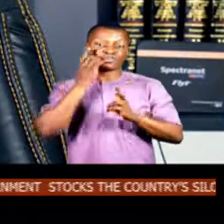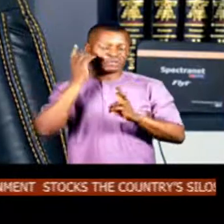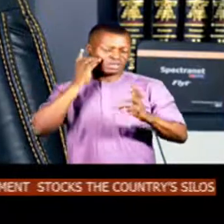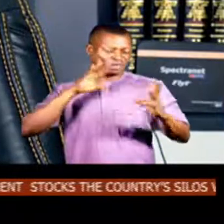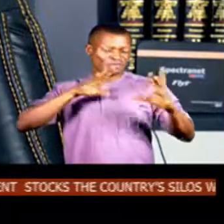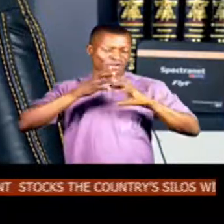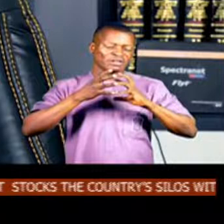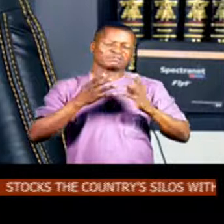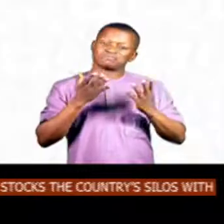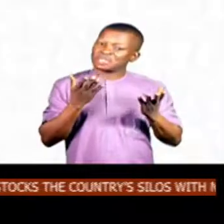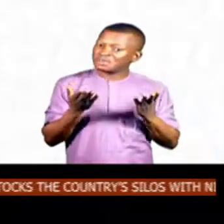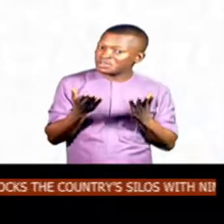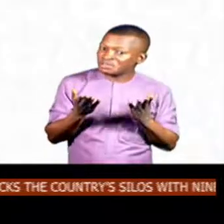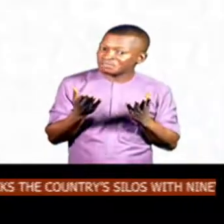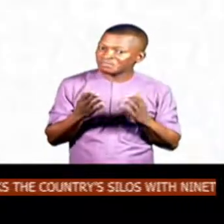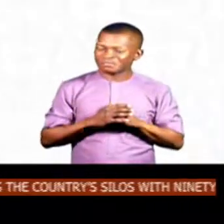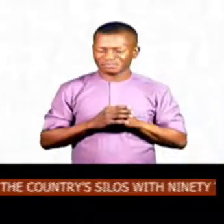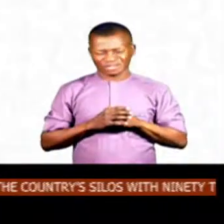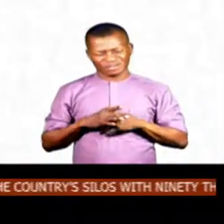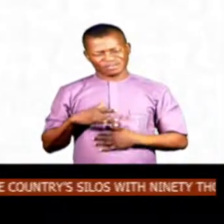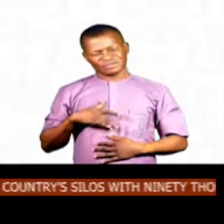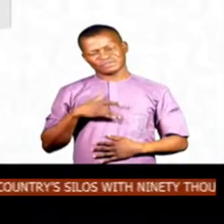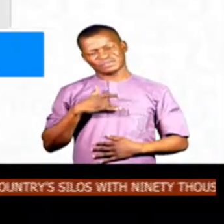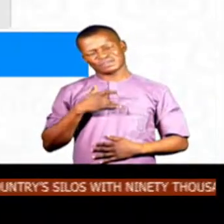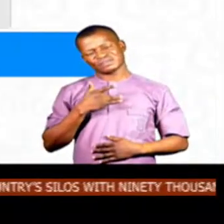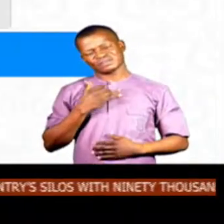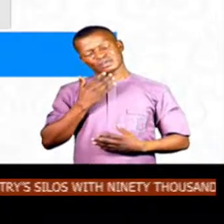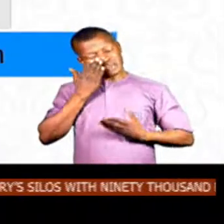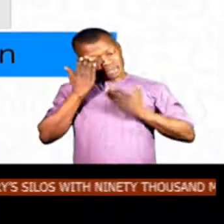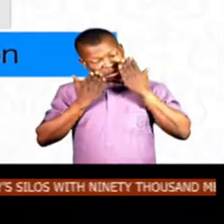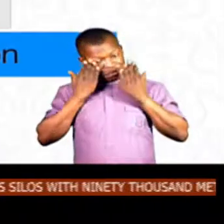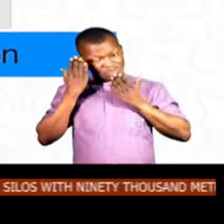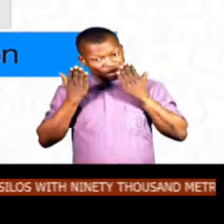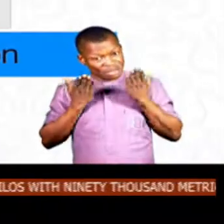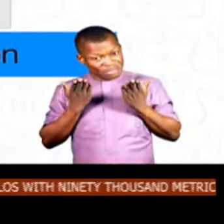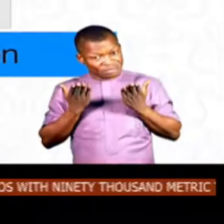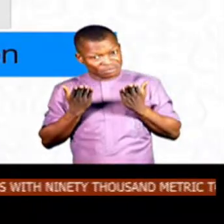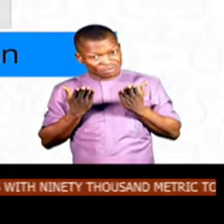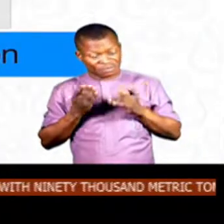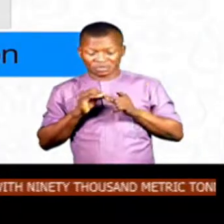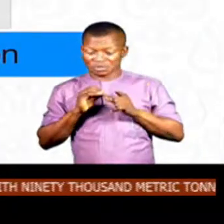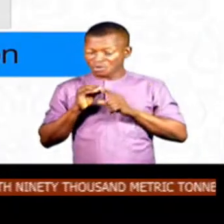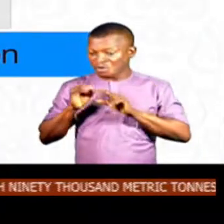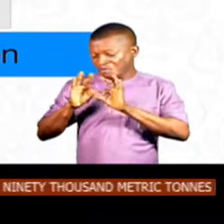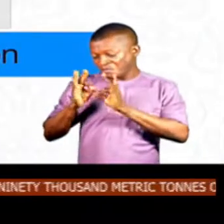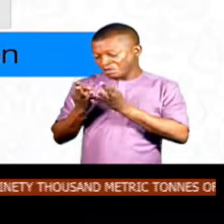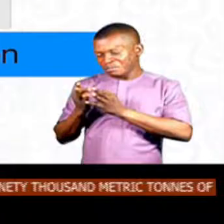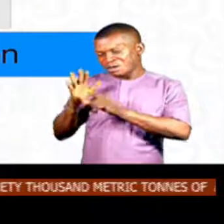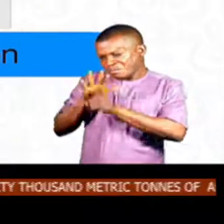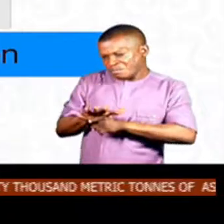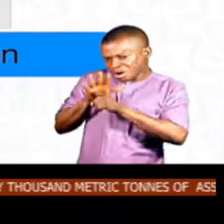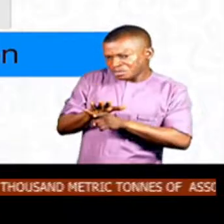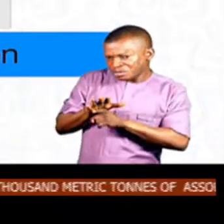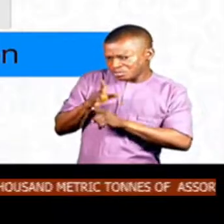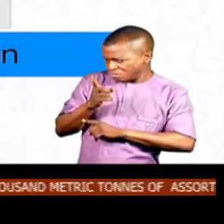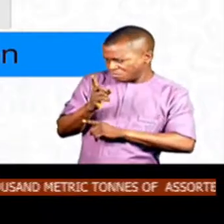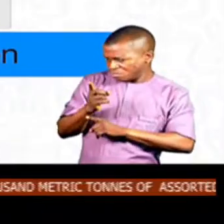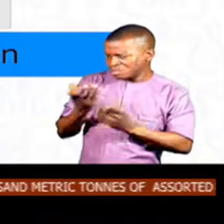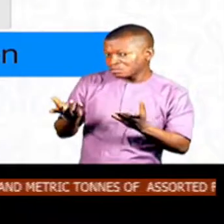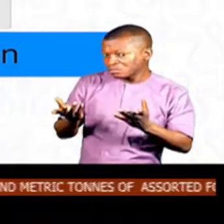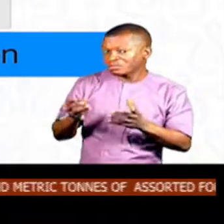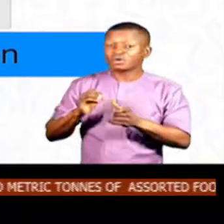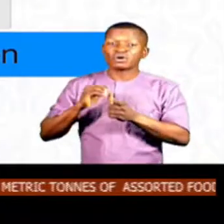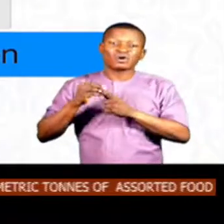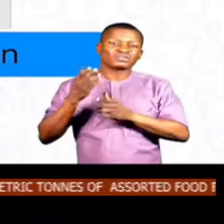domestic violence. Possibly because they are embarrassed, and pressure from family, and also